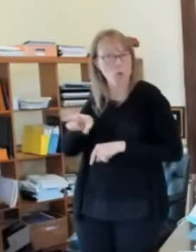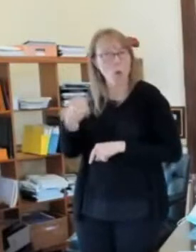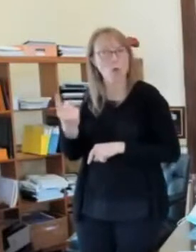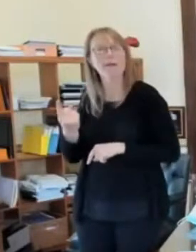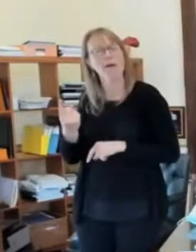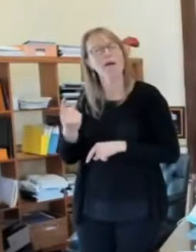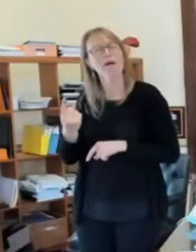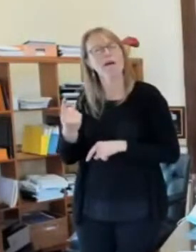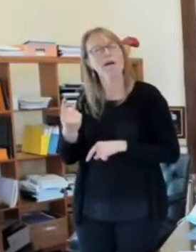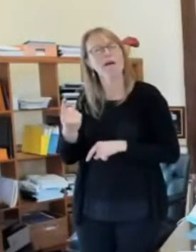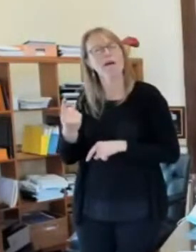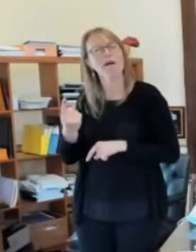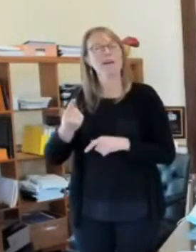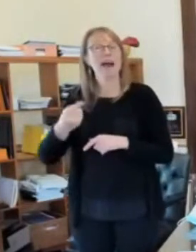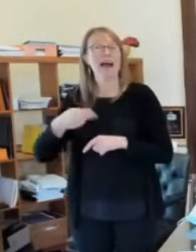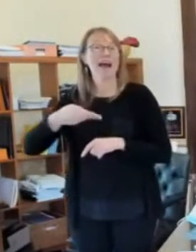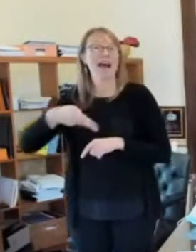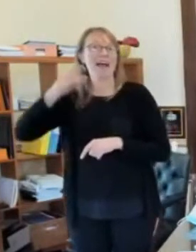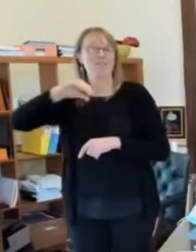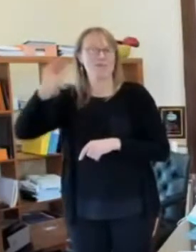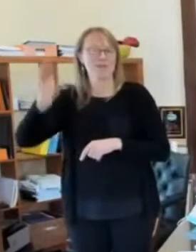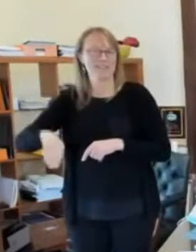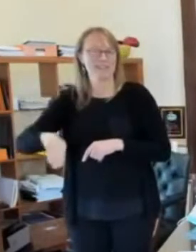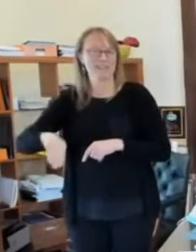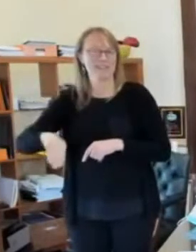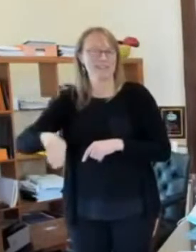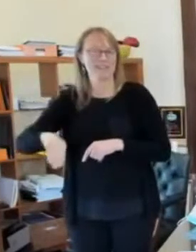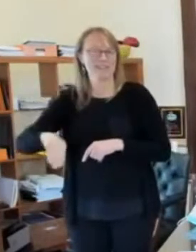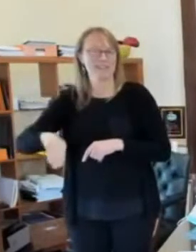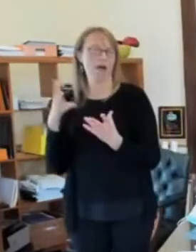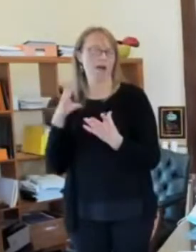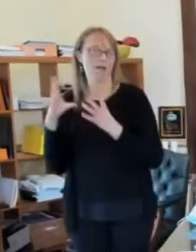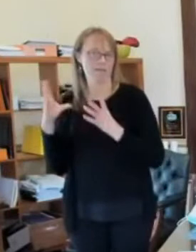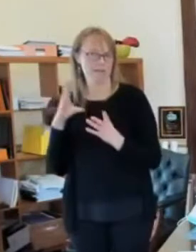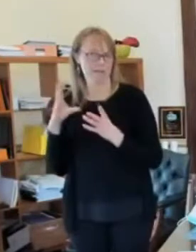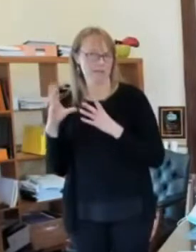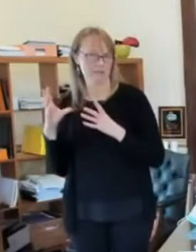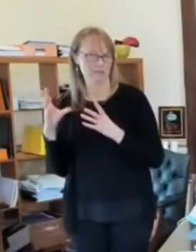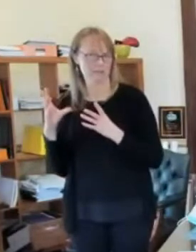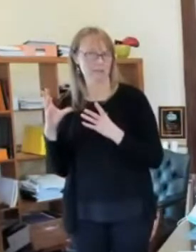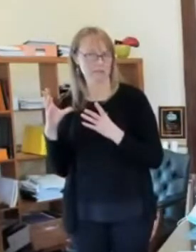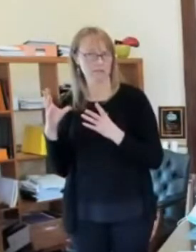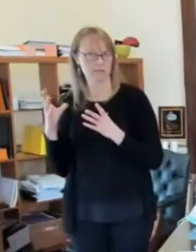test positive. So our positivity